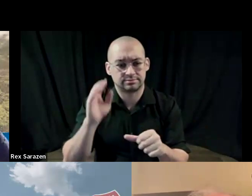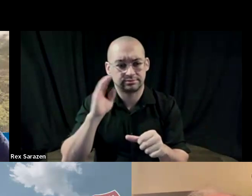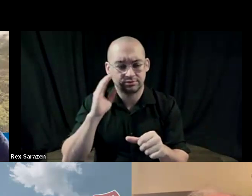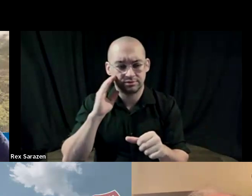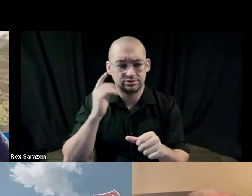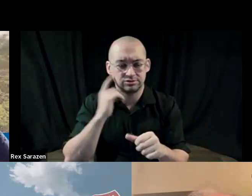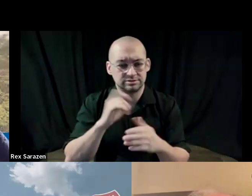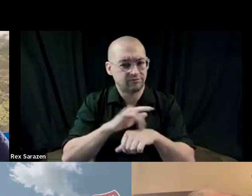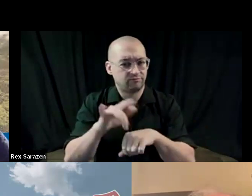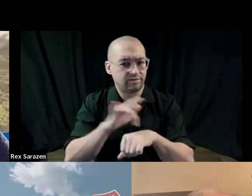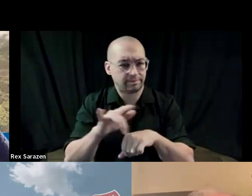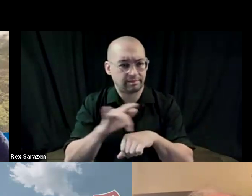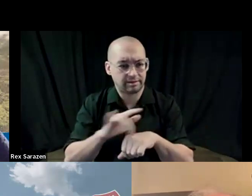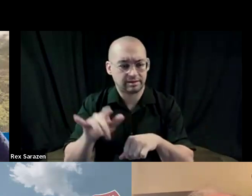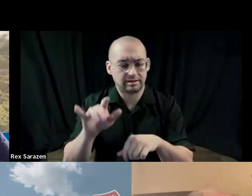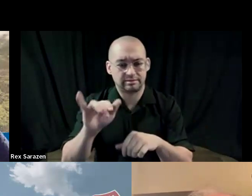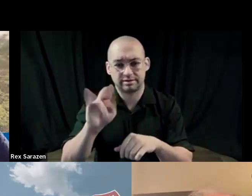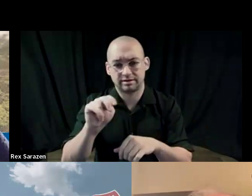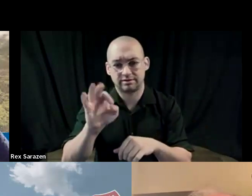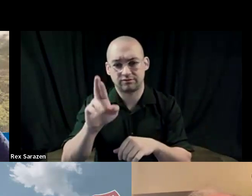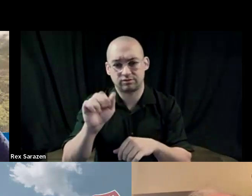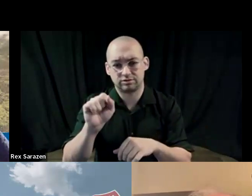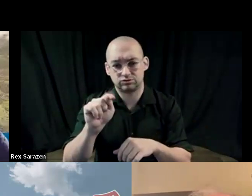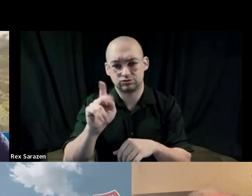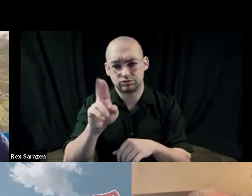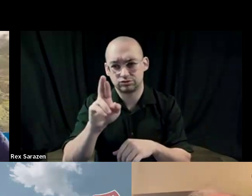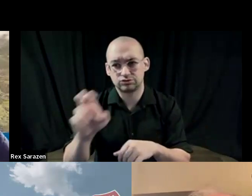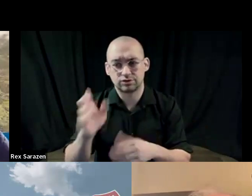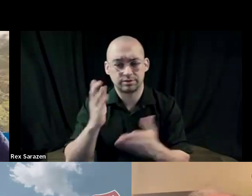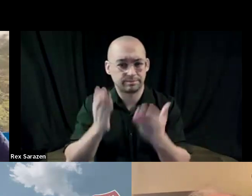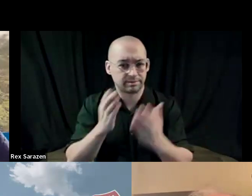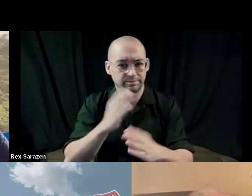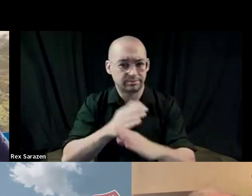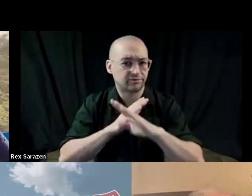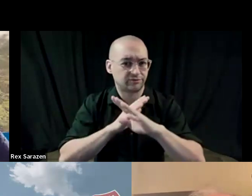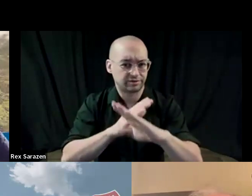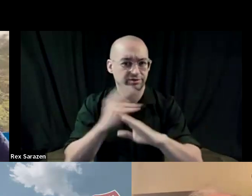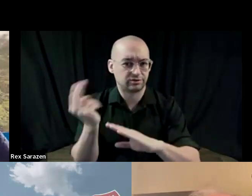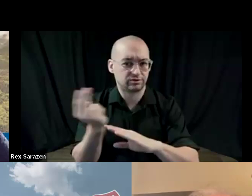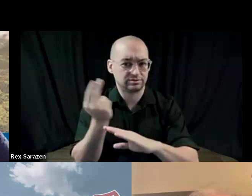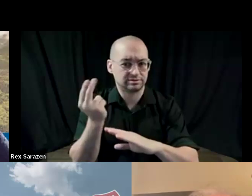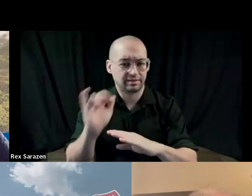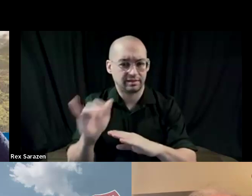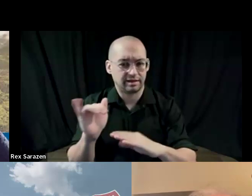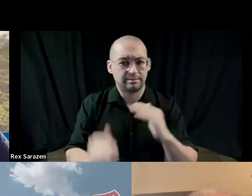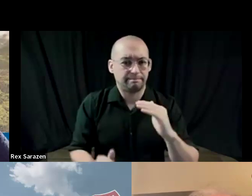just the availability of infrastructure may prevent utilizing or maximizing to the fullest